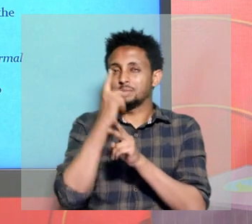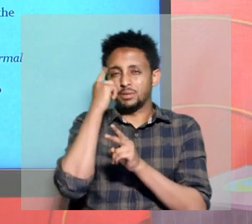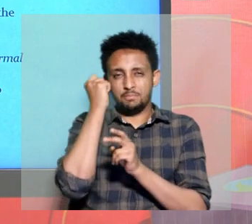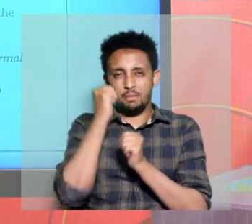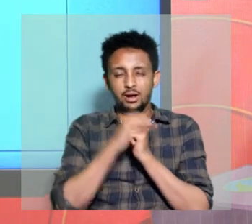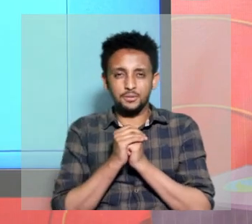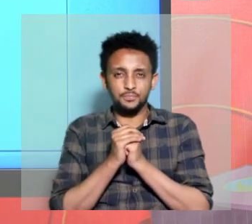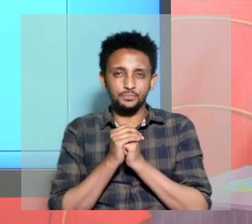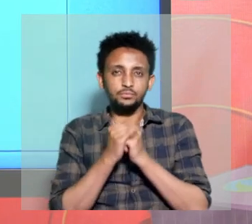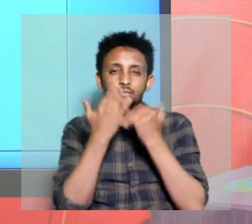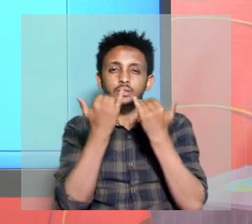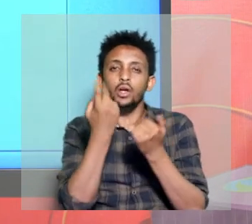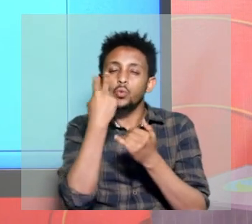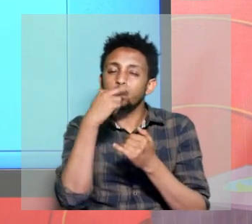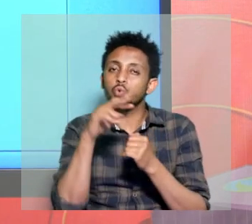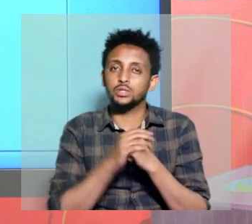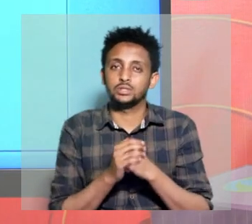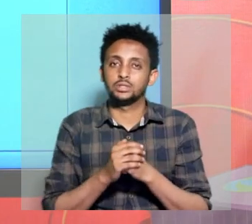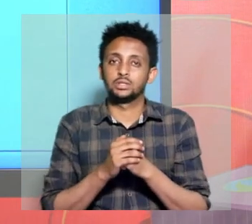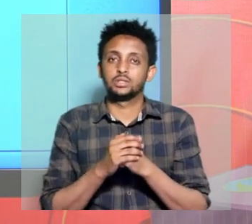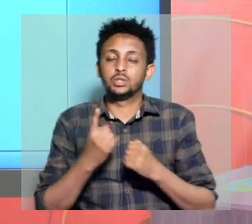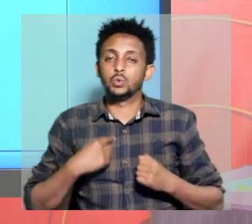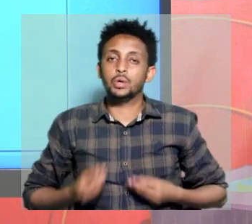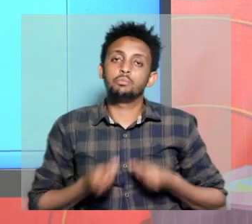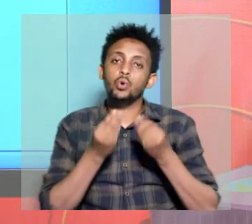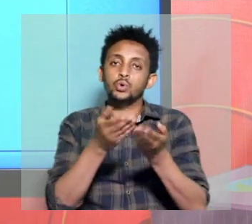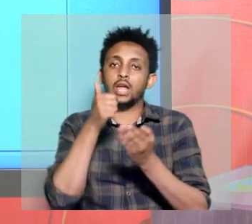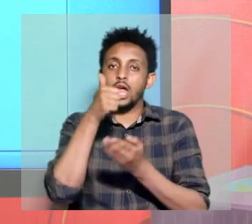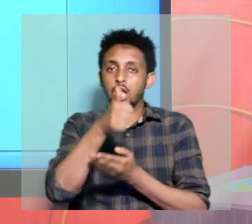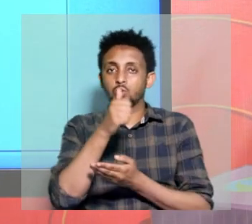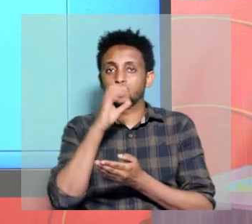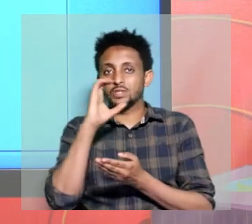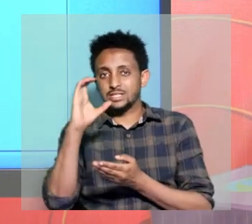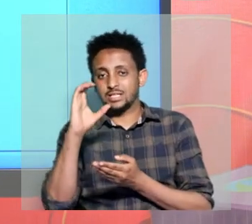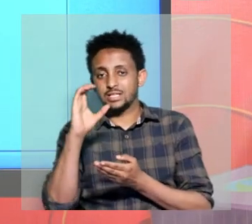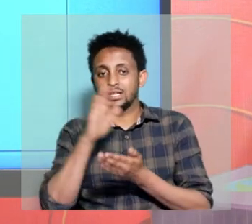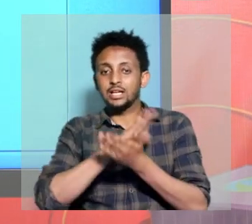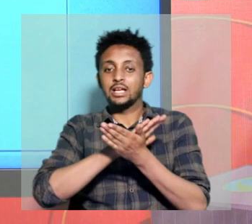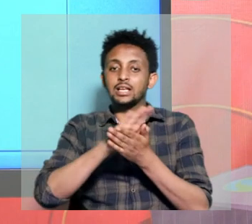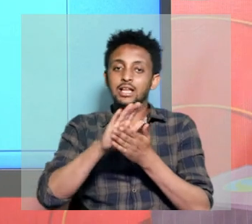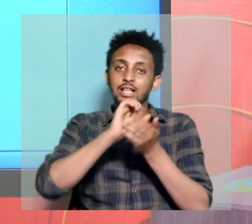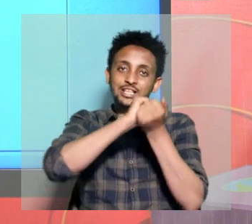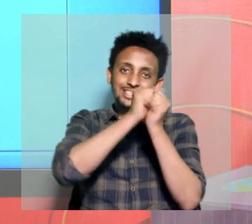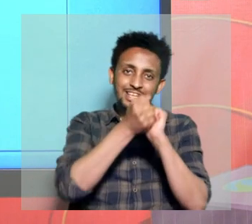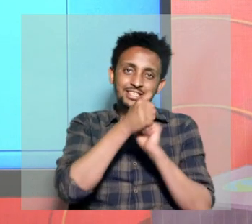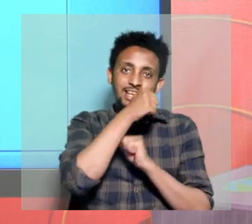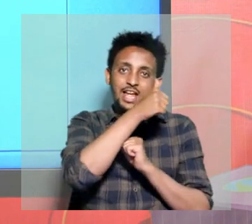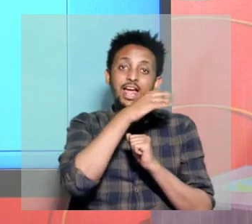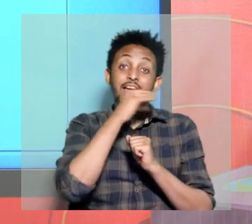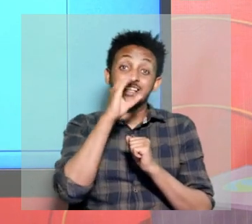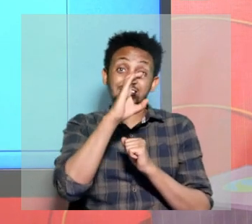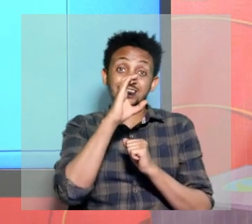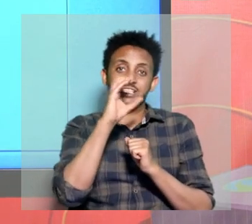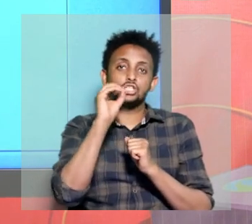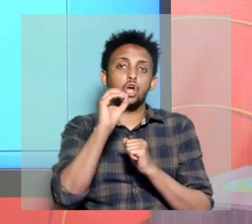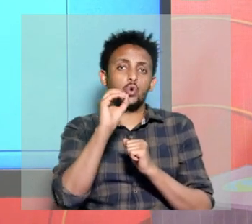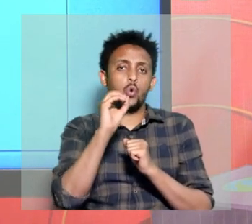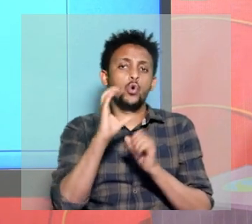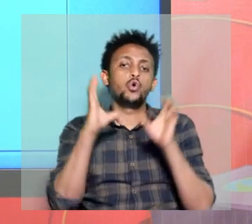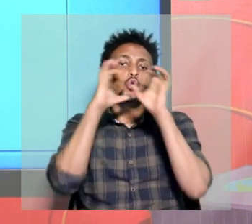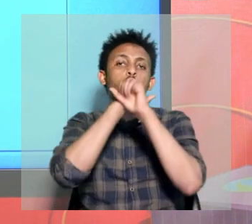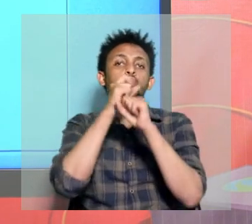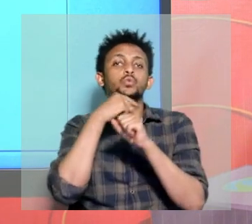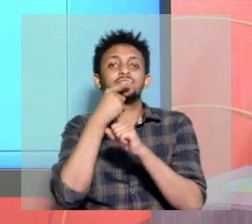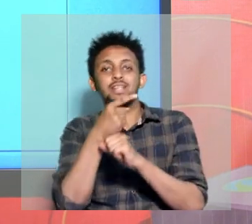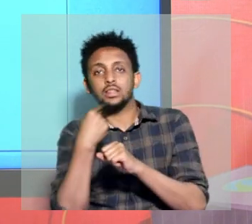your mind, now look, if you brought C onto A, and if you find that the net heat exchange between A and C is zero, you can conclude